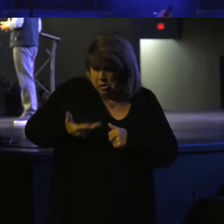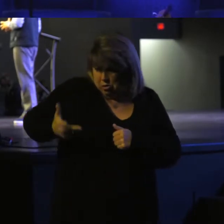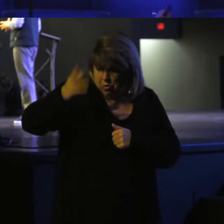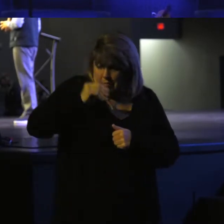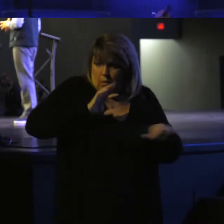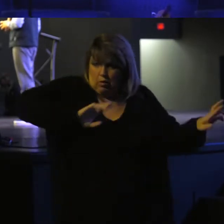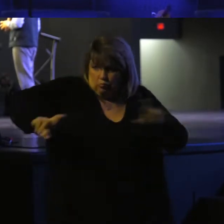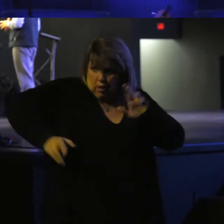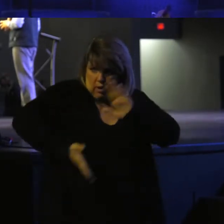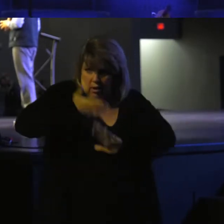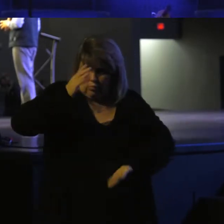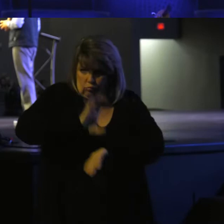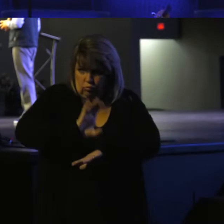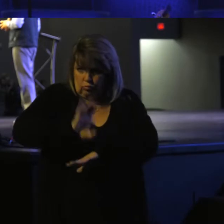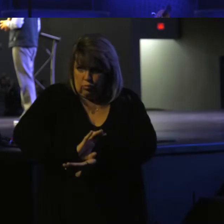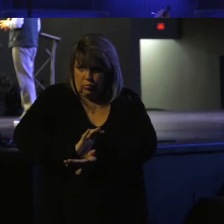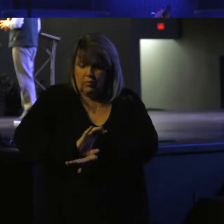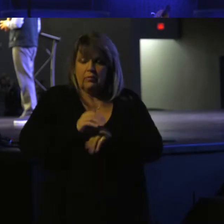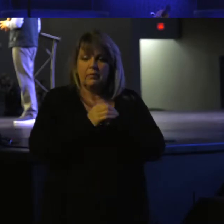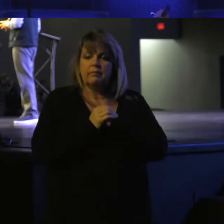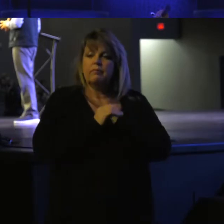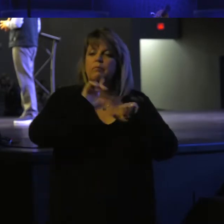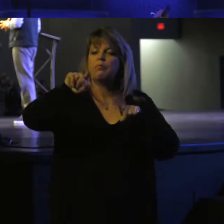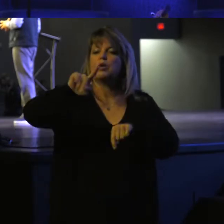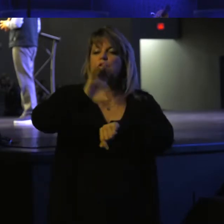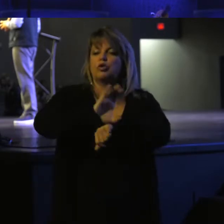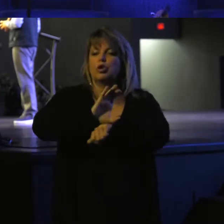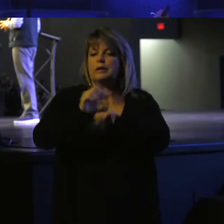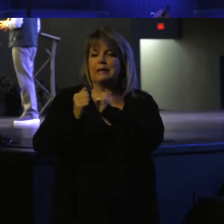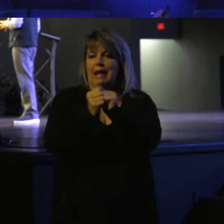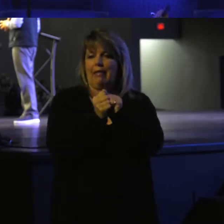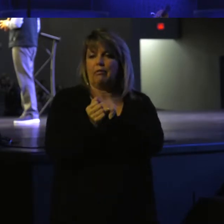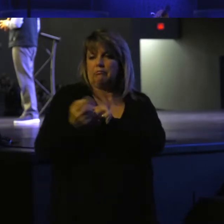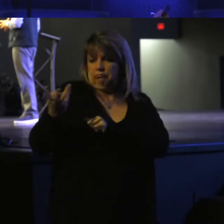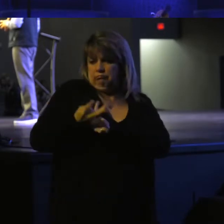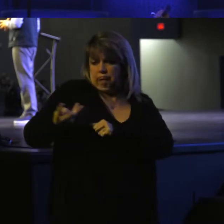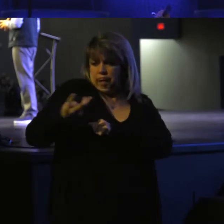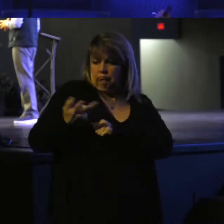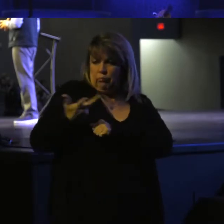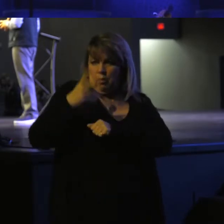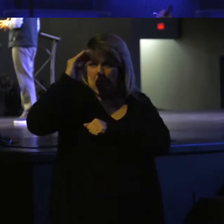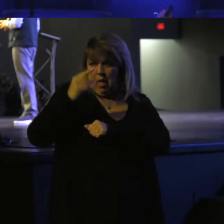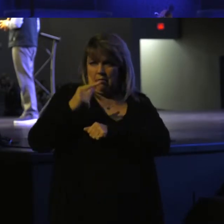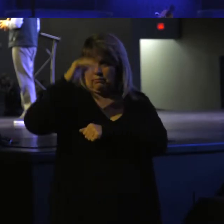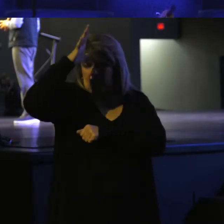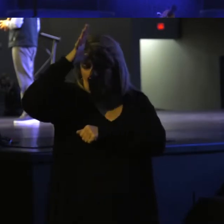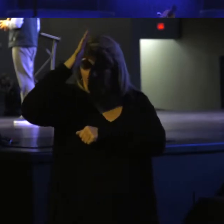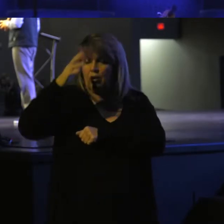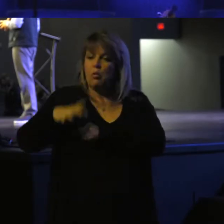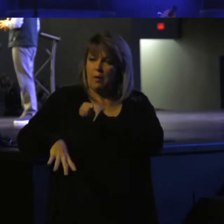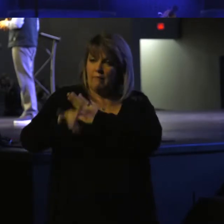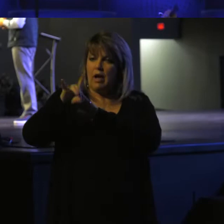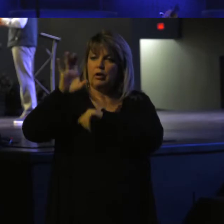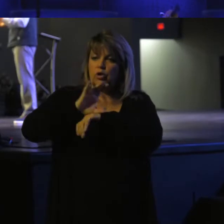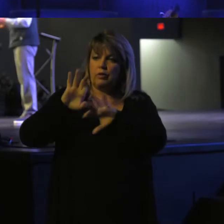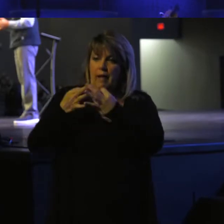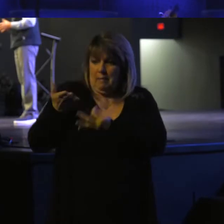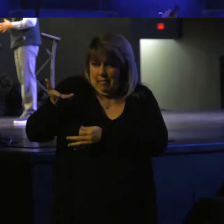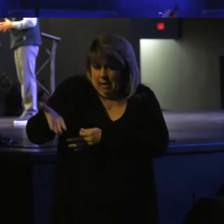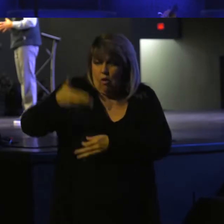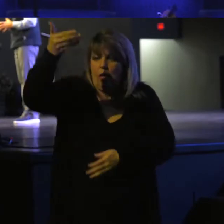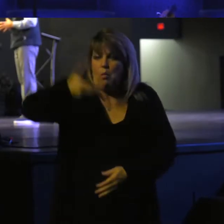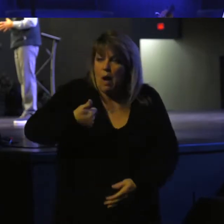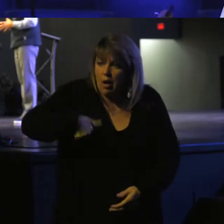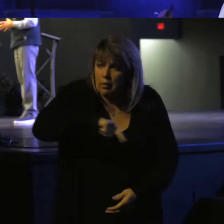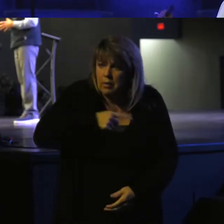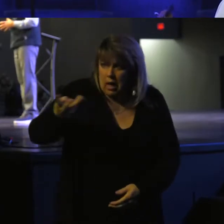ready, and we attended church together. we found a church family there that welcomed